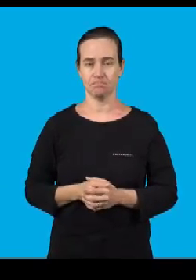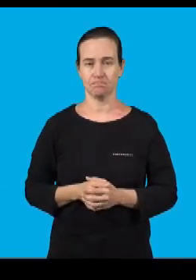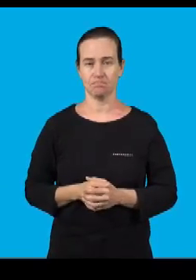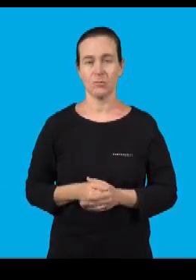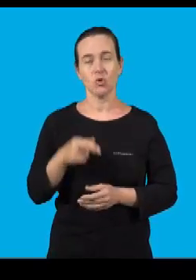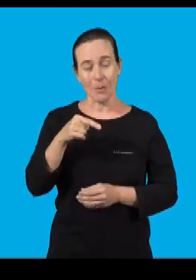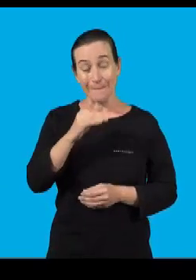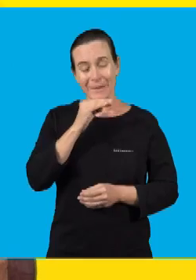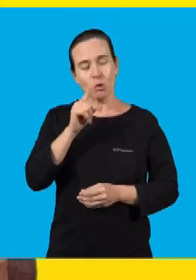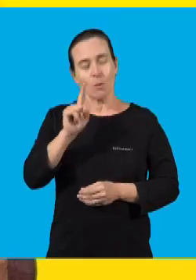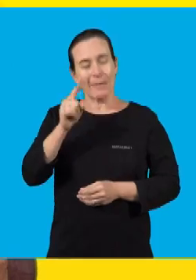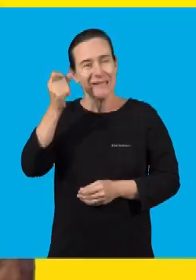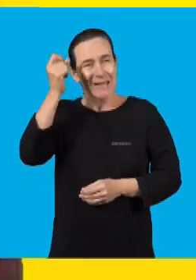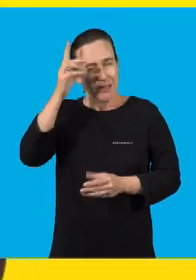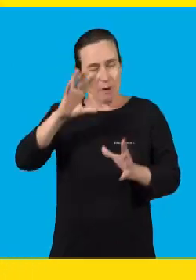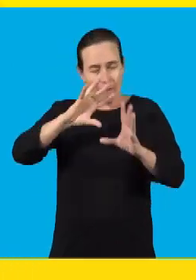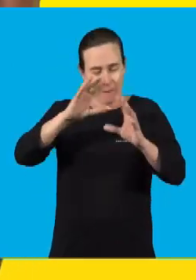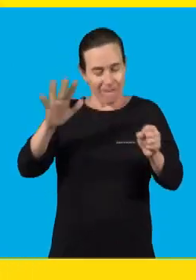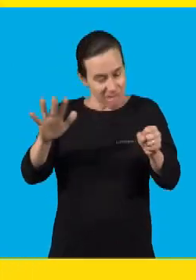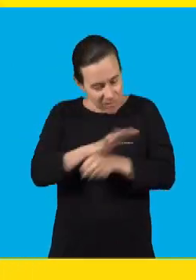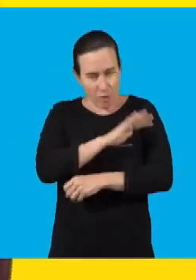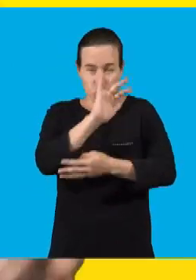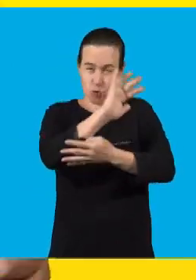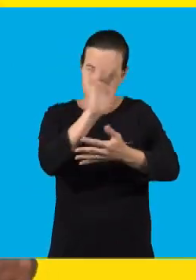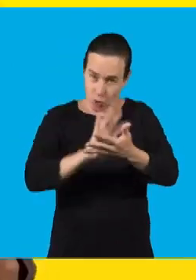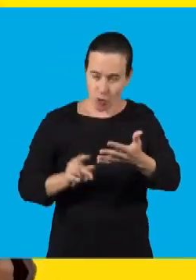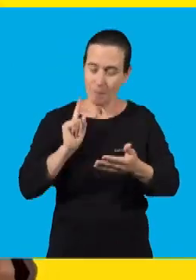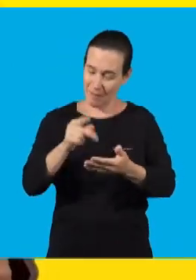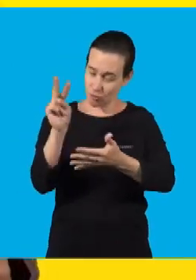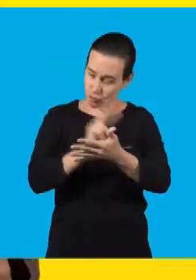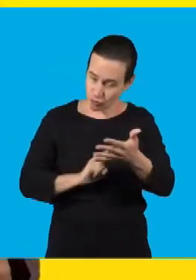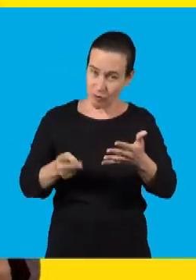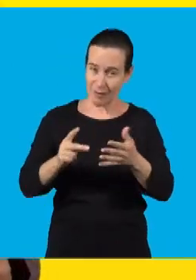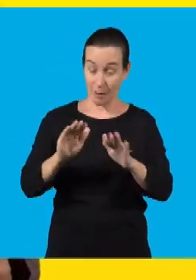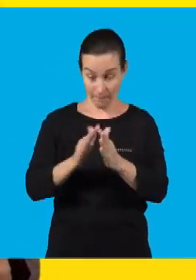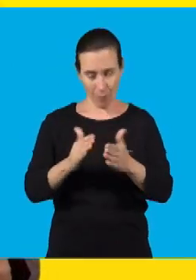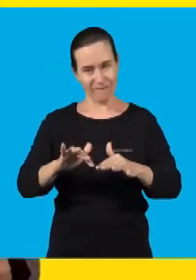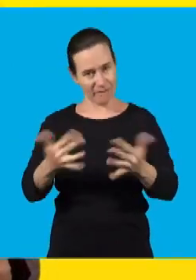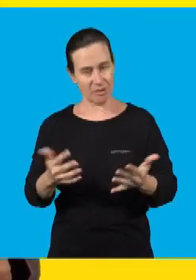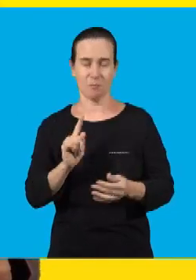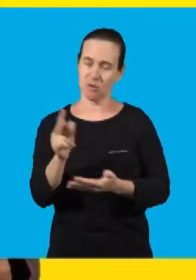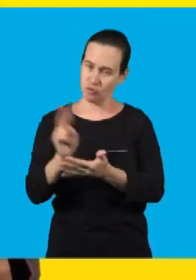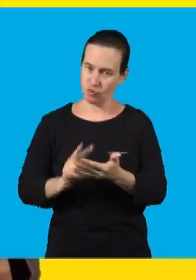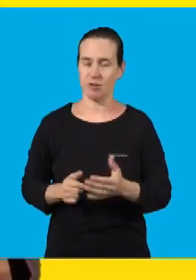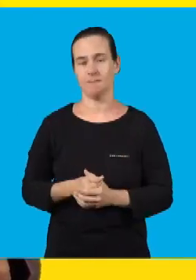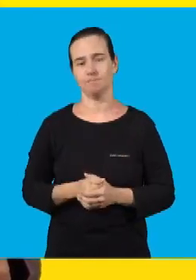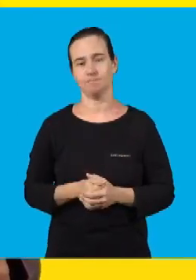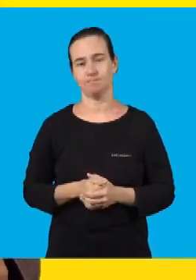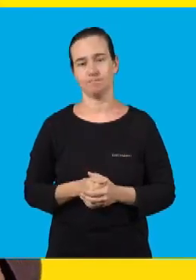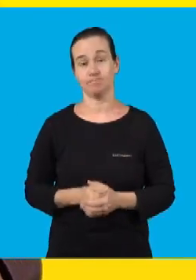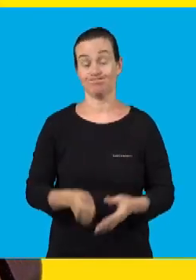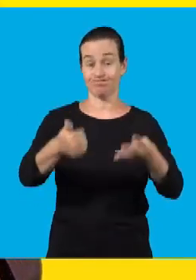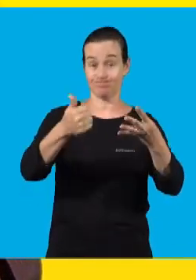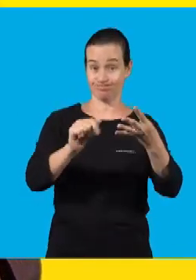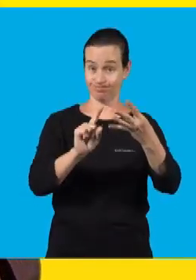learners, you need to have knowledge of the entire novel in order to respond to these questions. Okay.